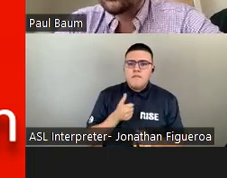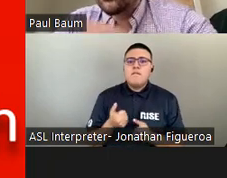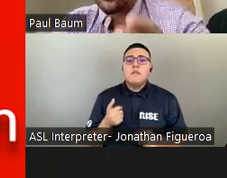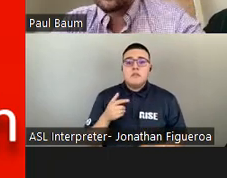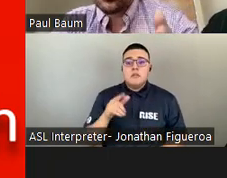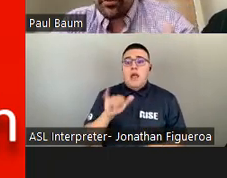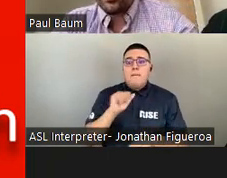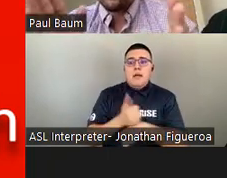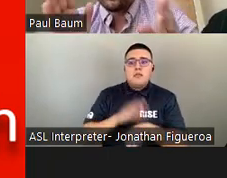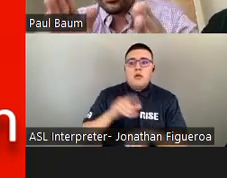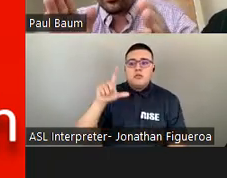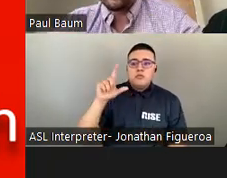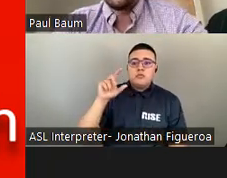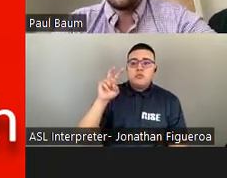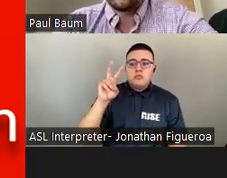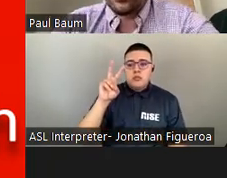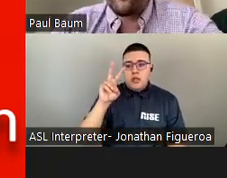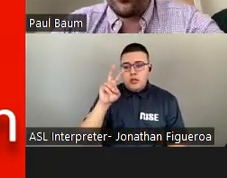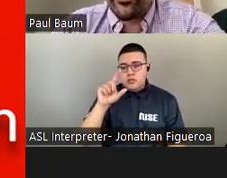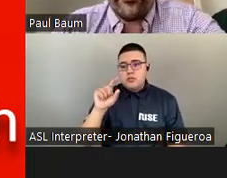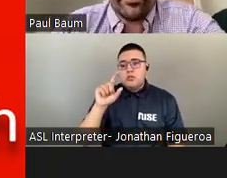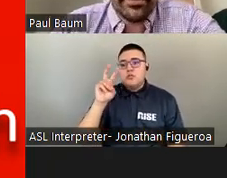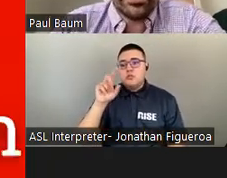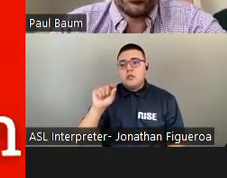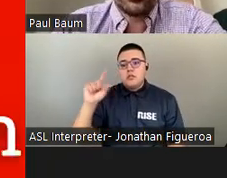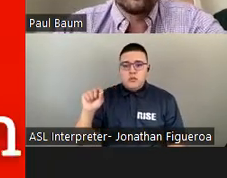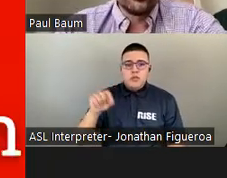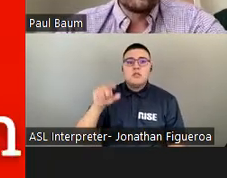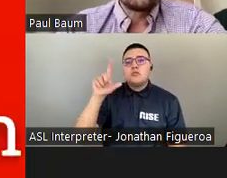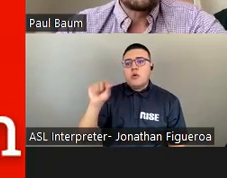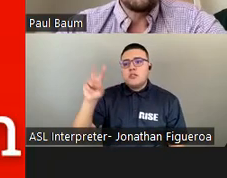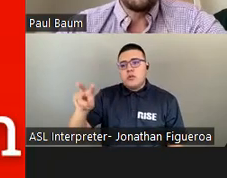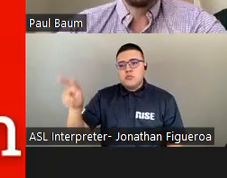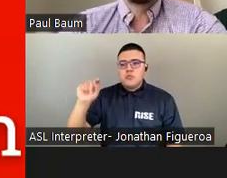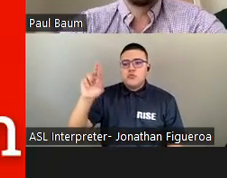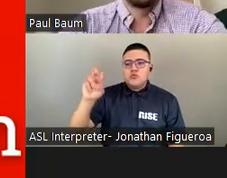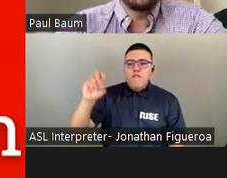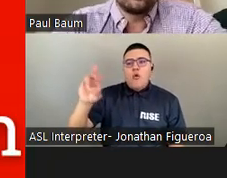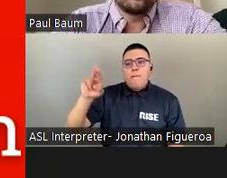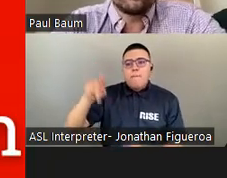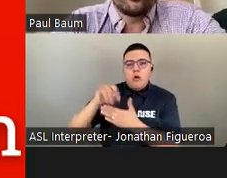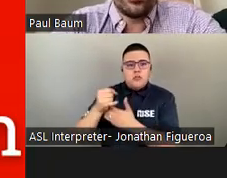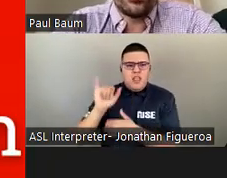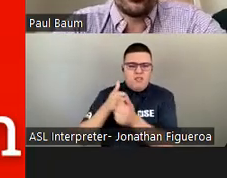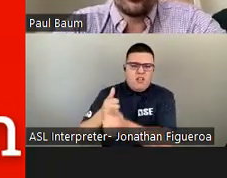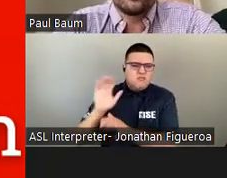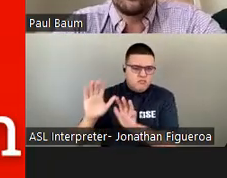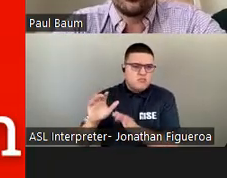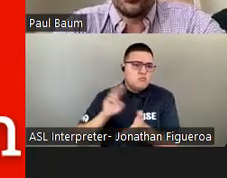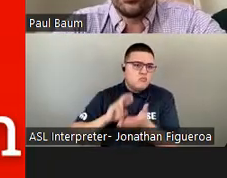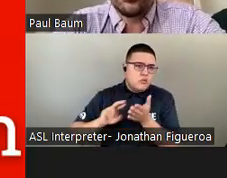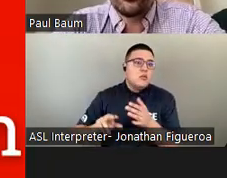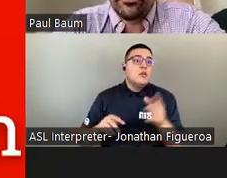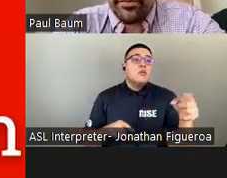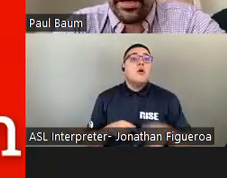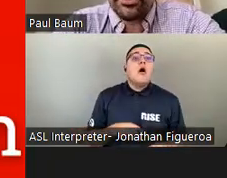2020 to 22 study from the Trevor Project. So bullying and discrimination. How does bullying